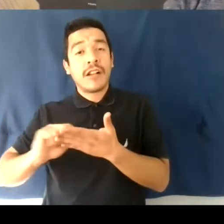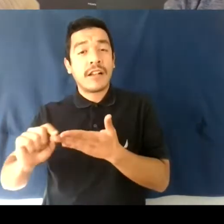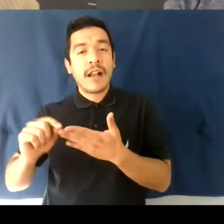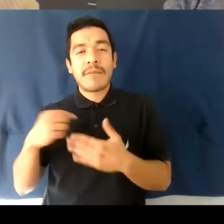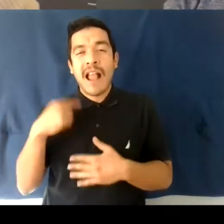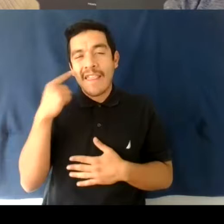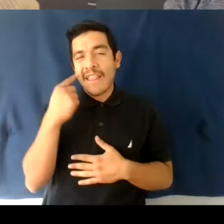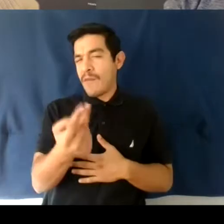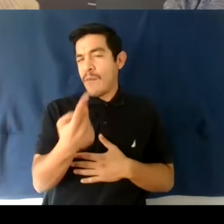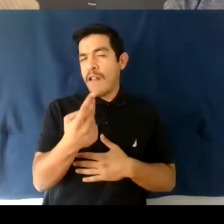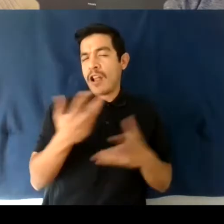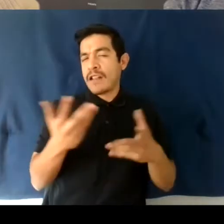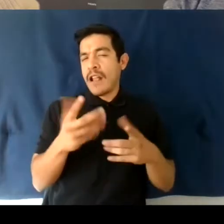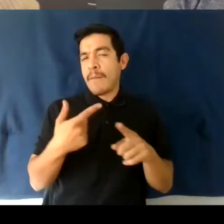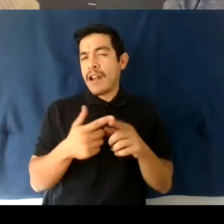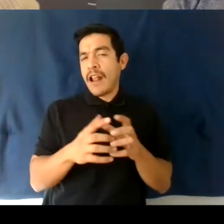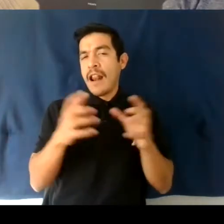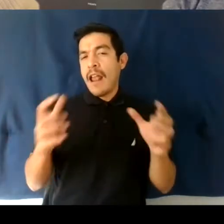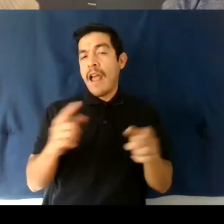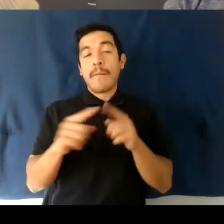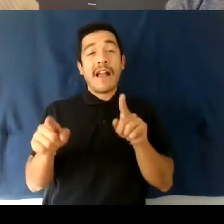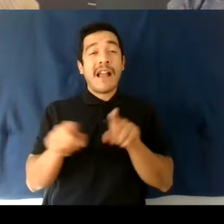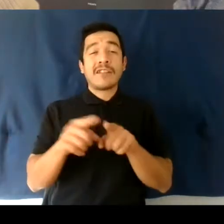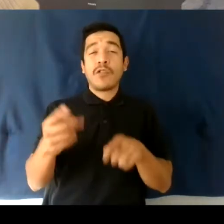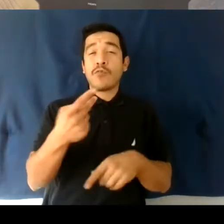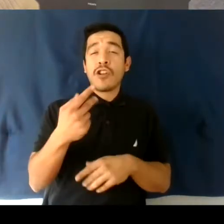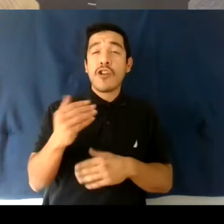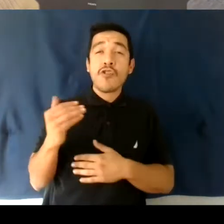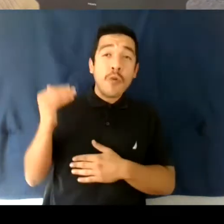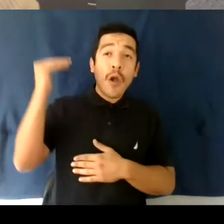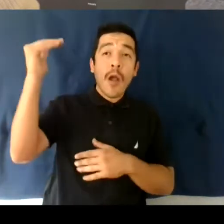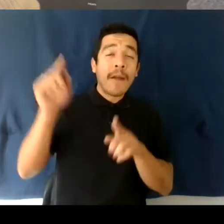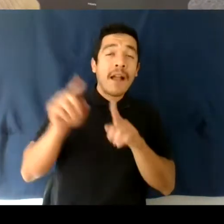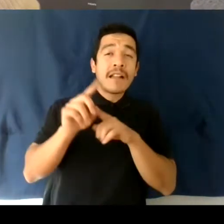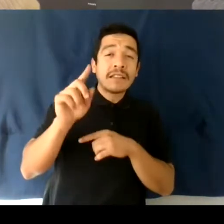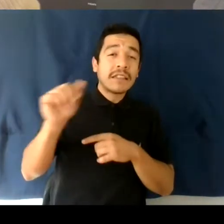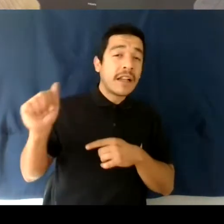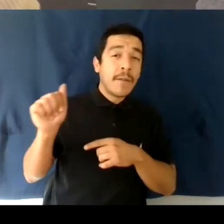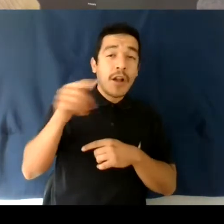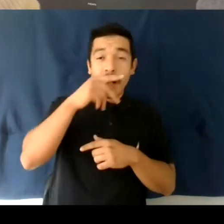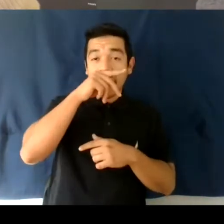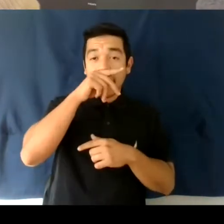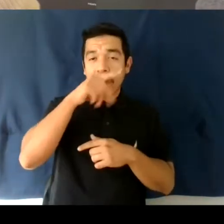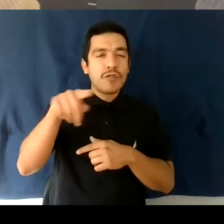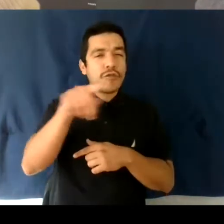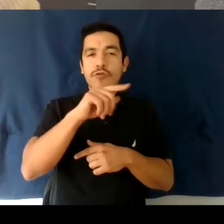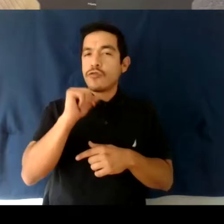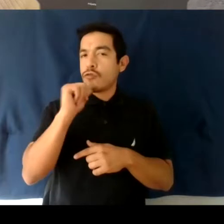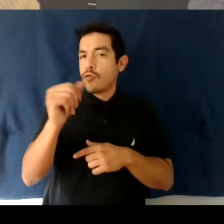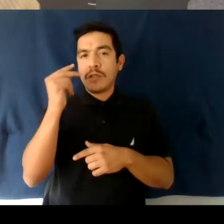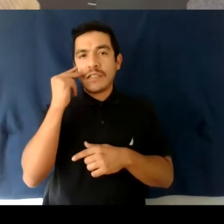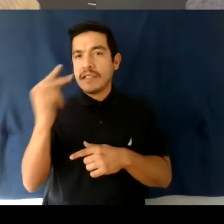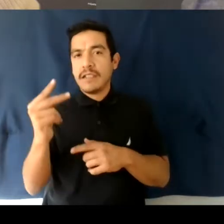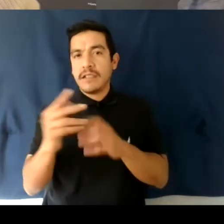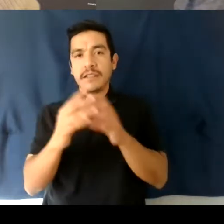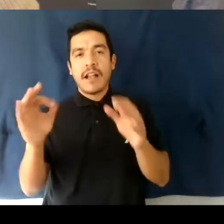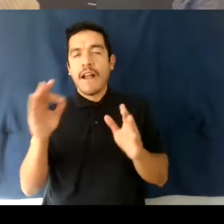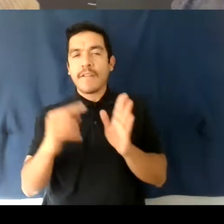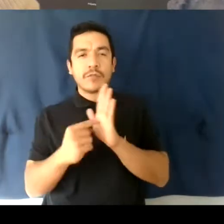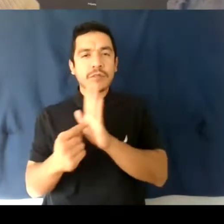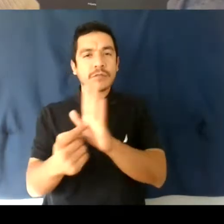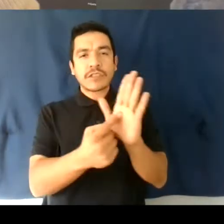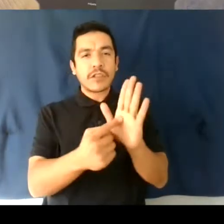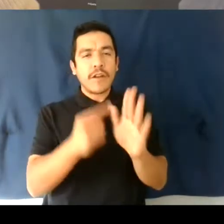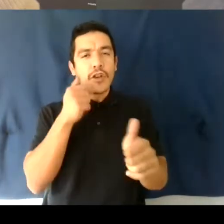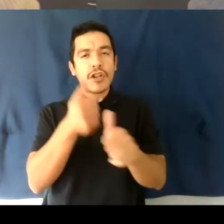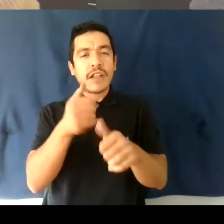and I have talked about this a lot, but it's like growing up as a disabled kid, like you don't see a lot of representation